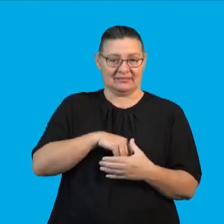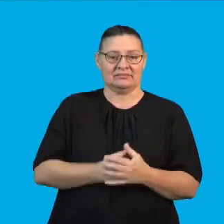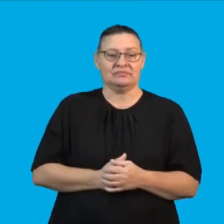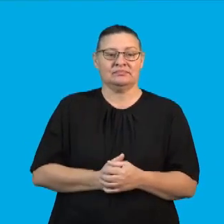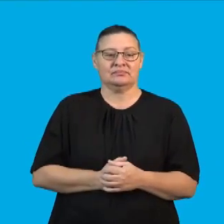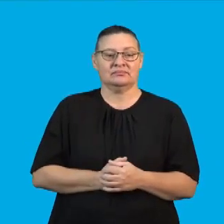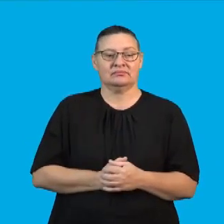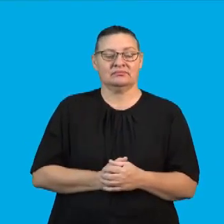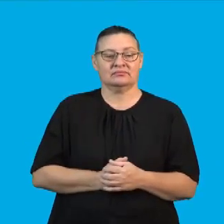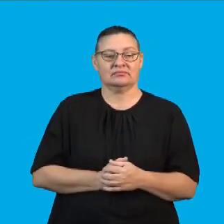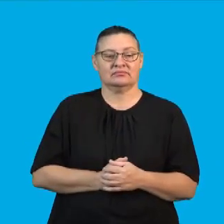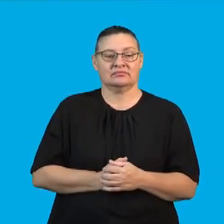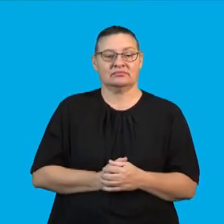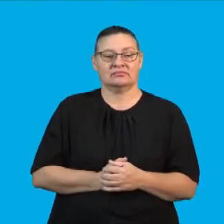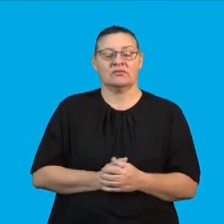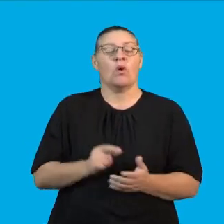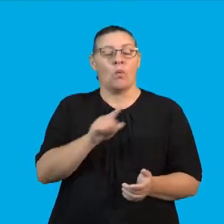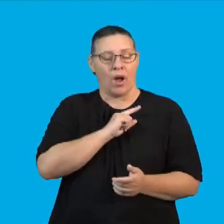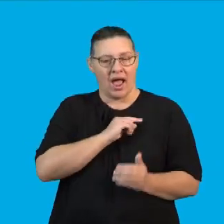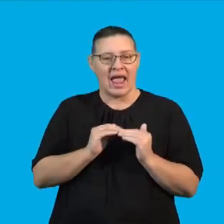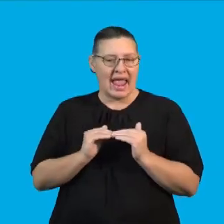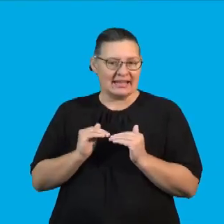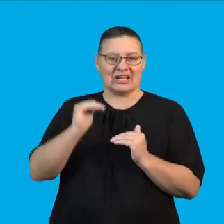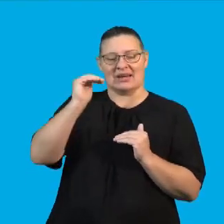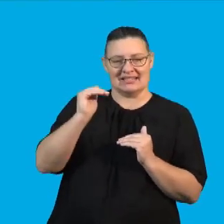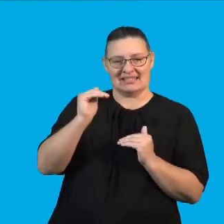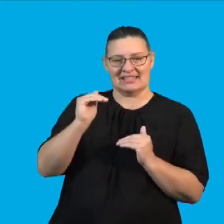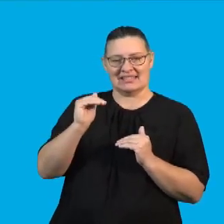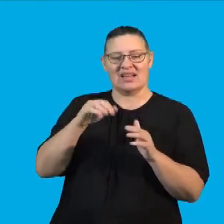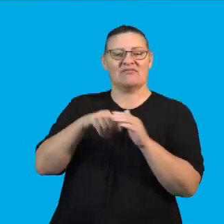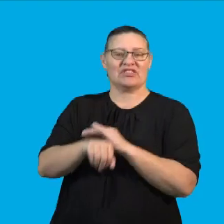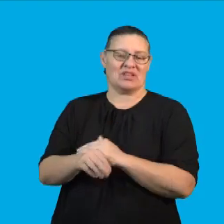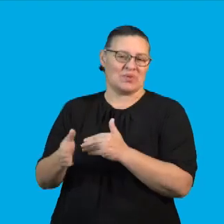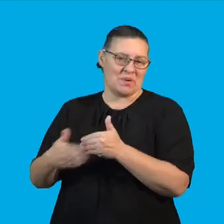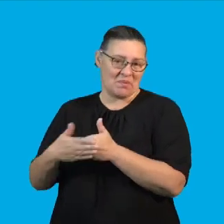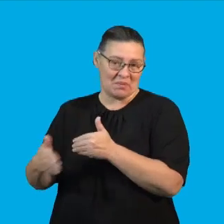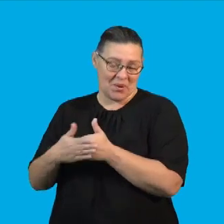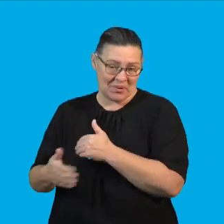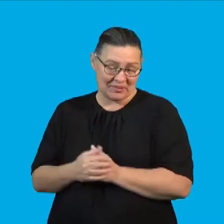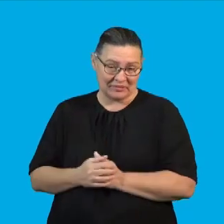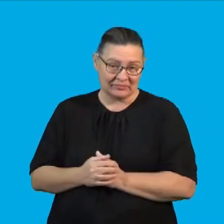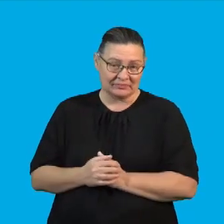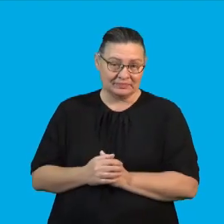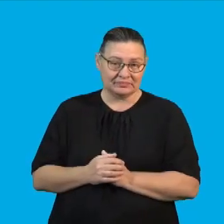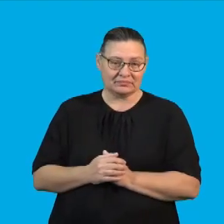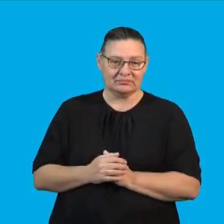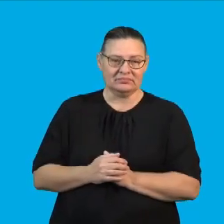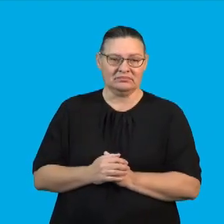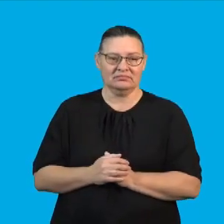the reproduction that takes place, the fertilization, it's internal. So it's internal fertilization,